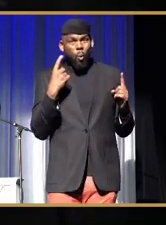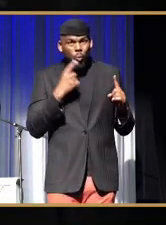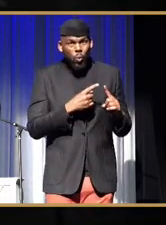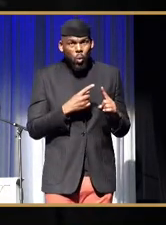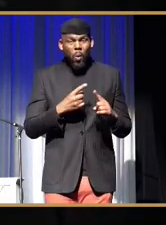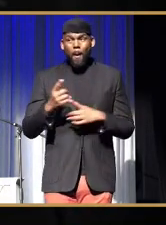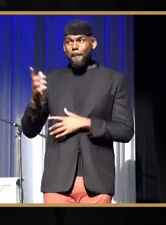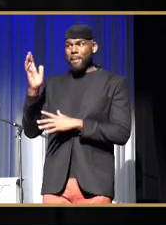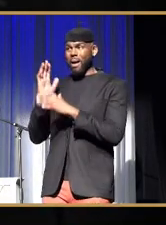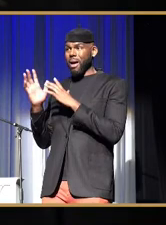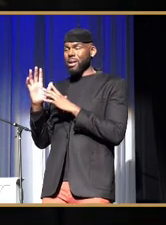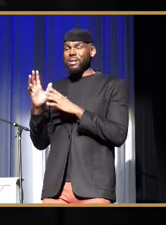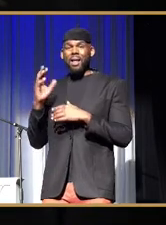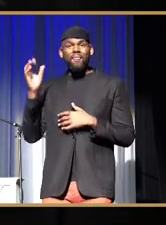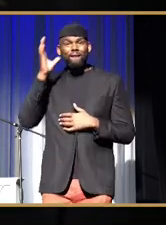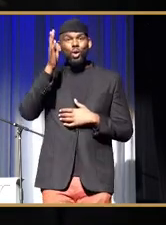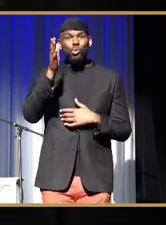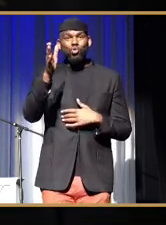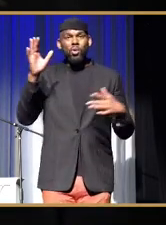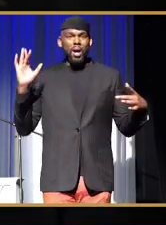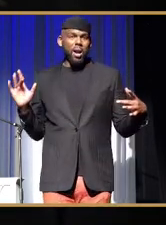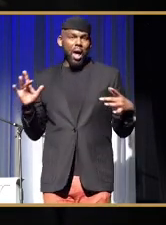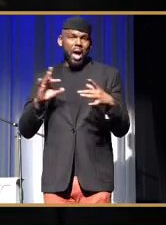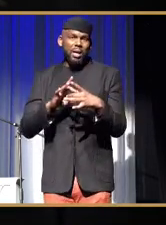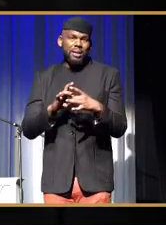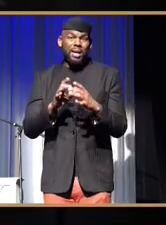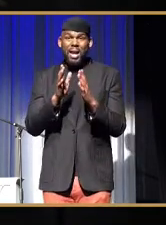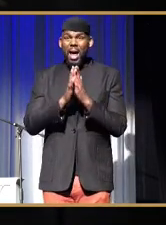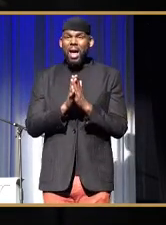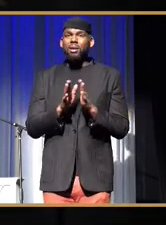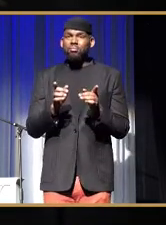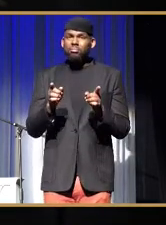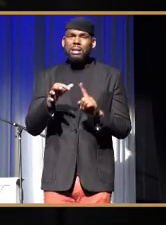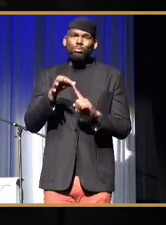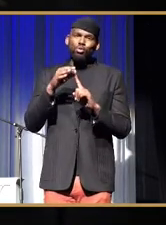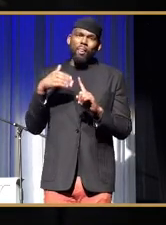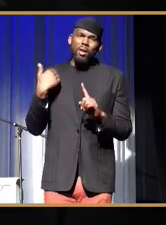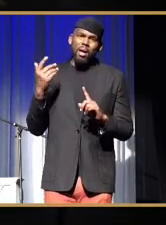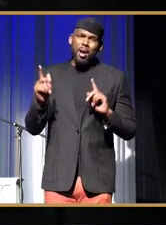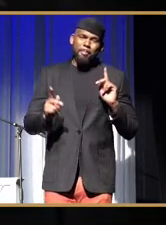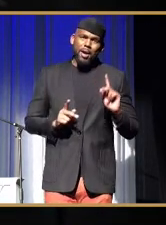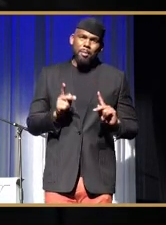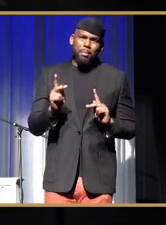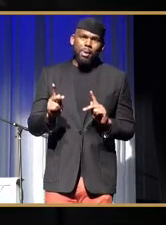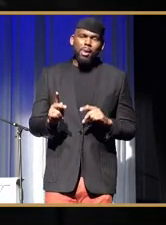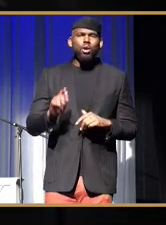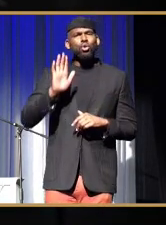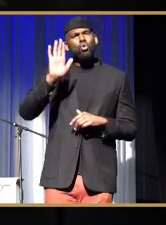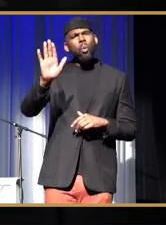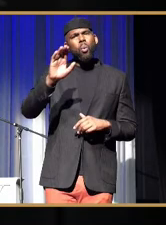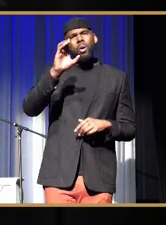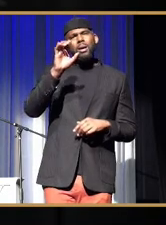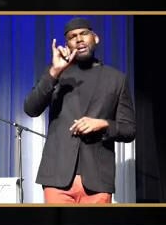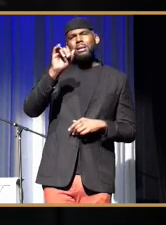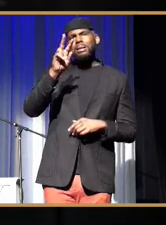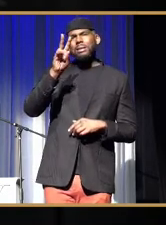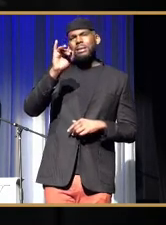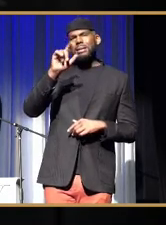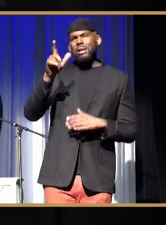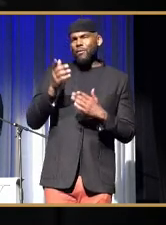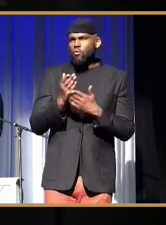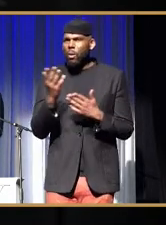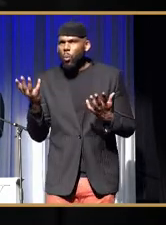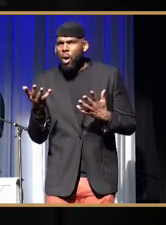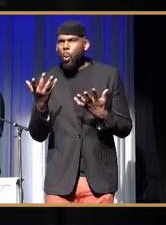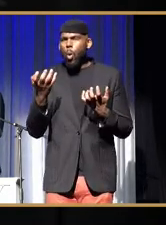our past to our future and to ask everybody, and particularly the young people, what is your civil right? What do you want to